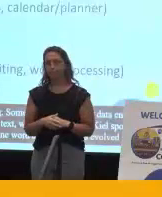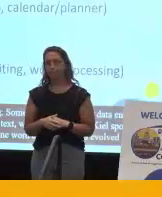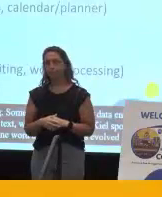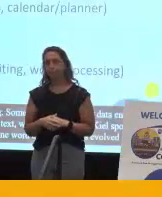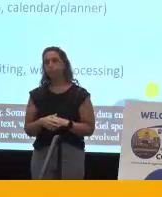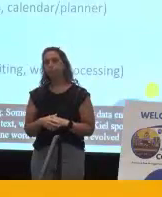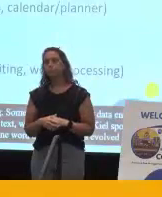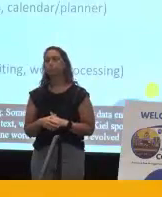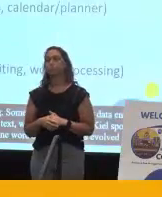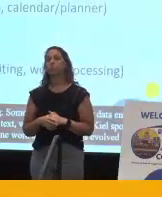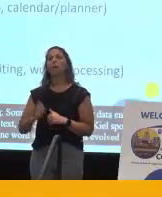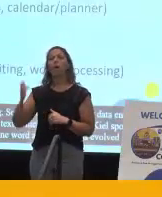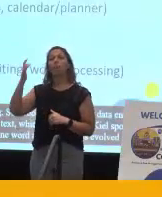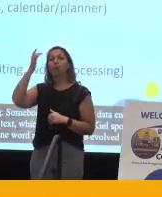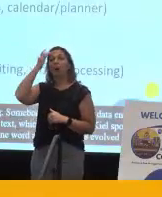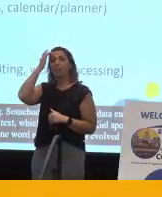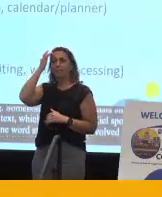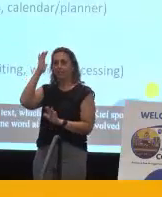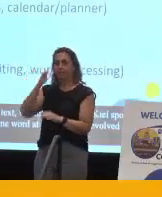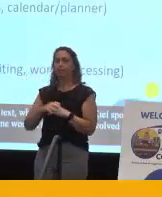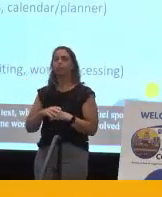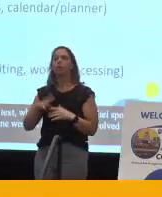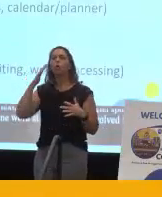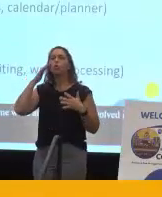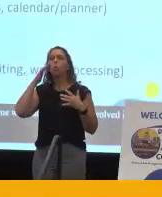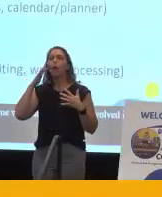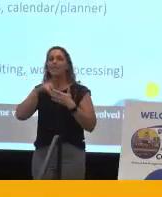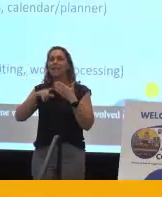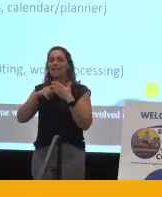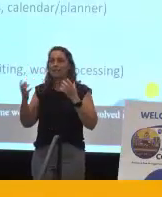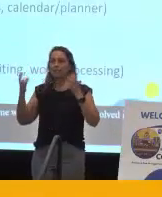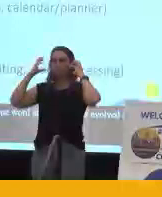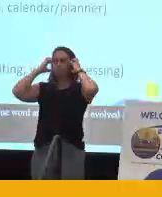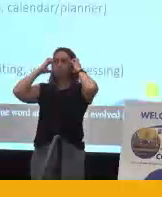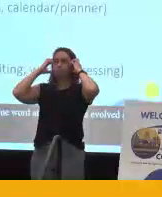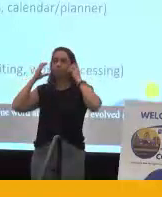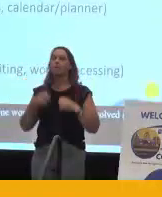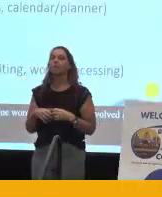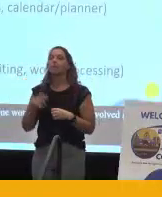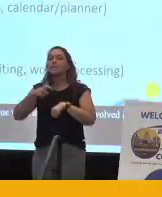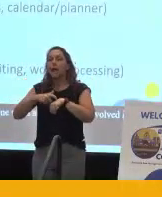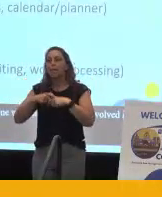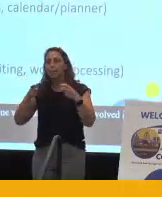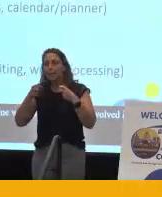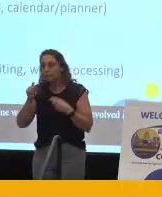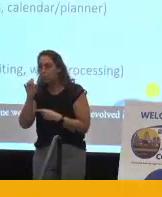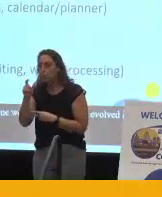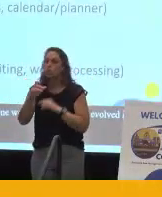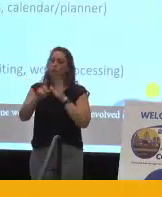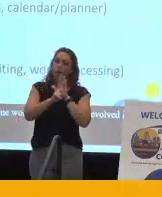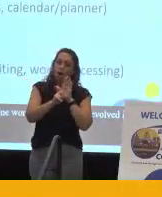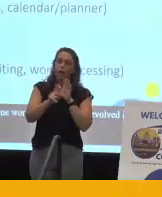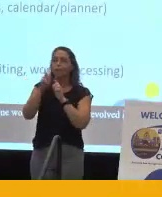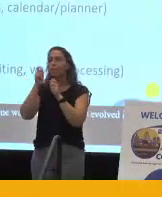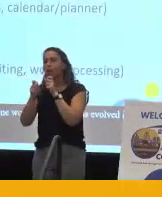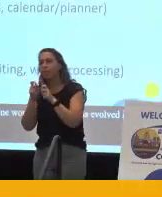So cognitive thinking process, noise canceling headphones, task management tools, time management, alarms, modify